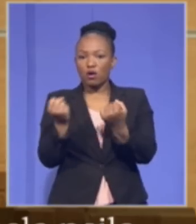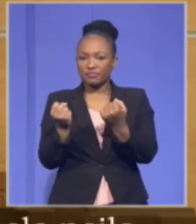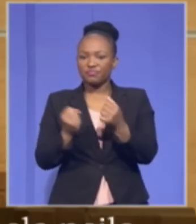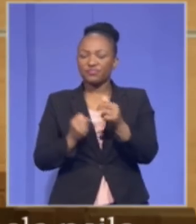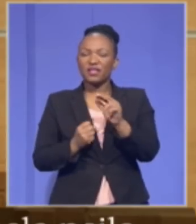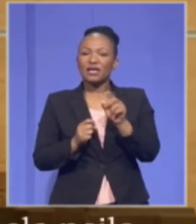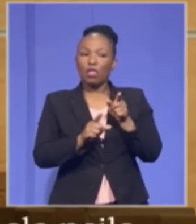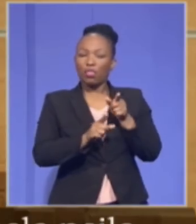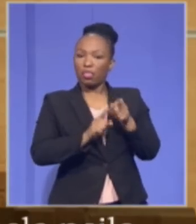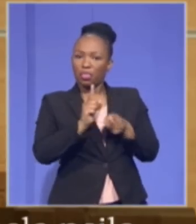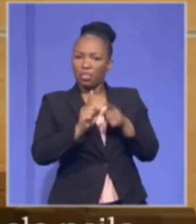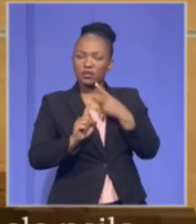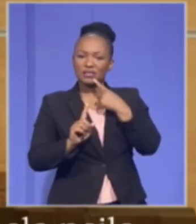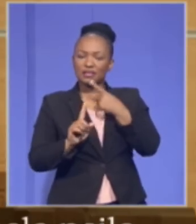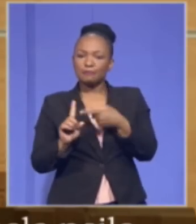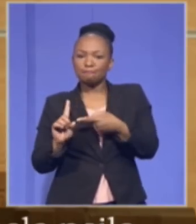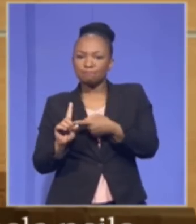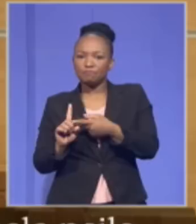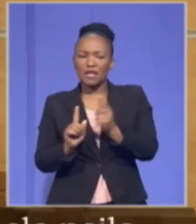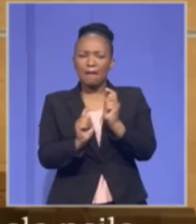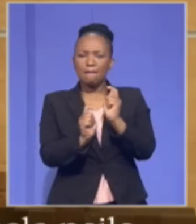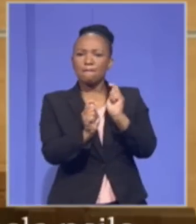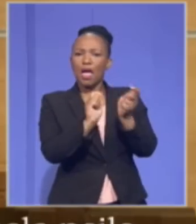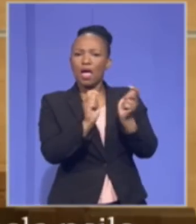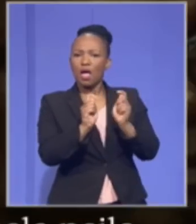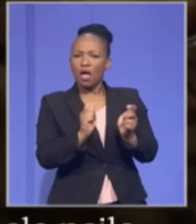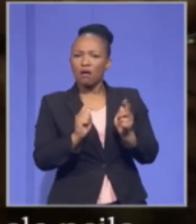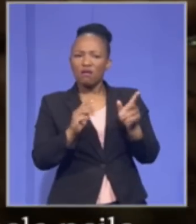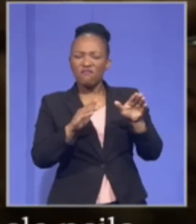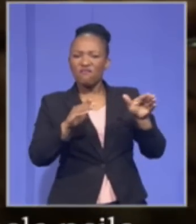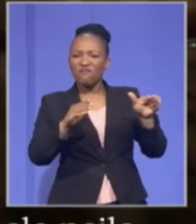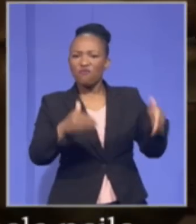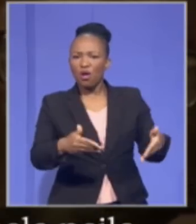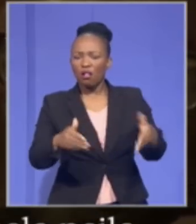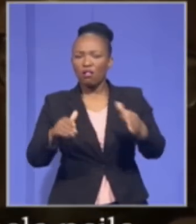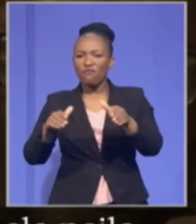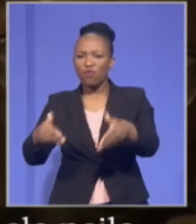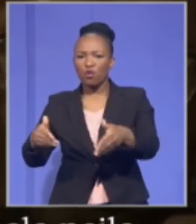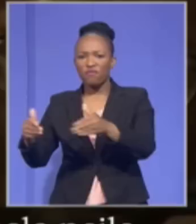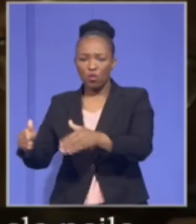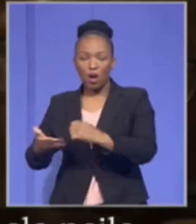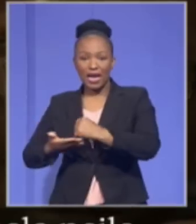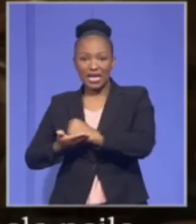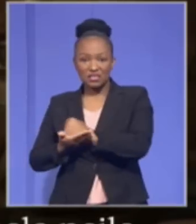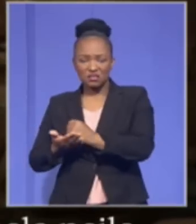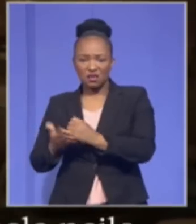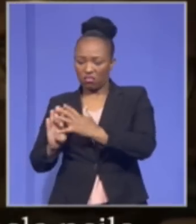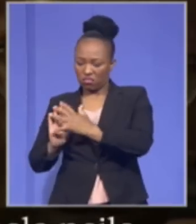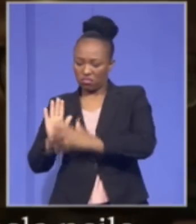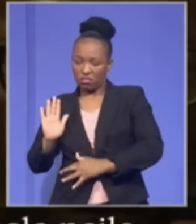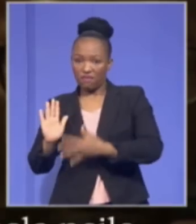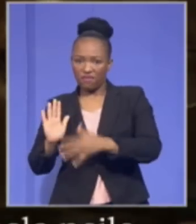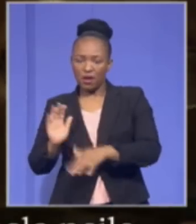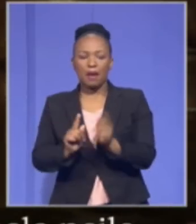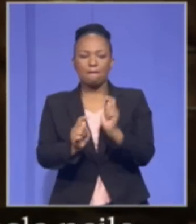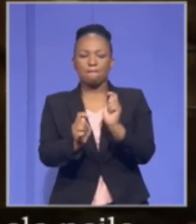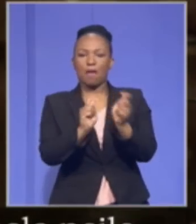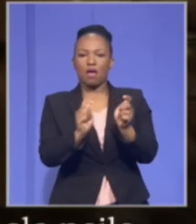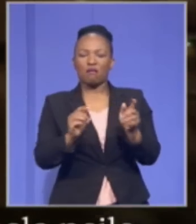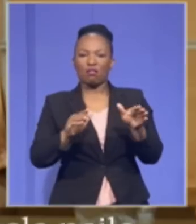gape gore o lefeletše dithulaganyo ka moka tša poloko tša batho bao a bego a bangwadišitše efela ditefelo tšeo di be di nepile